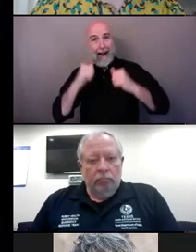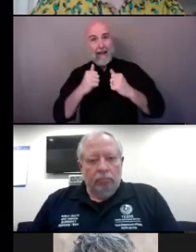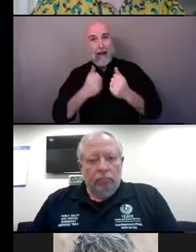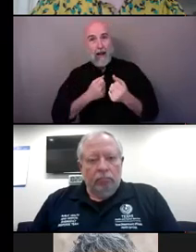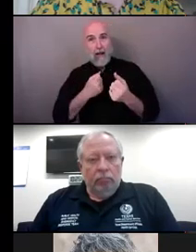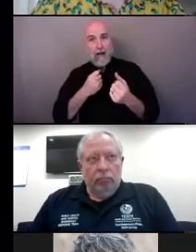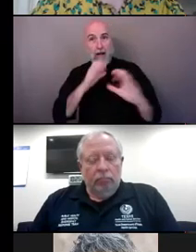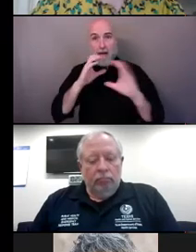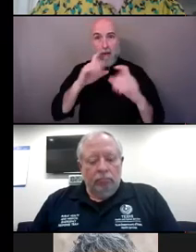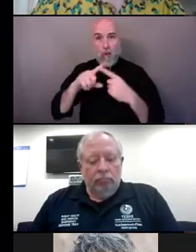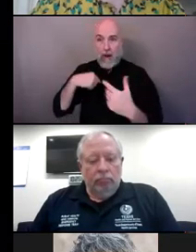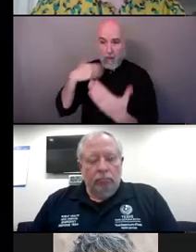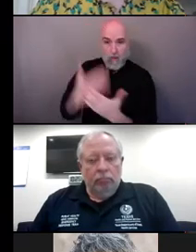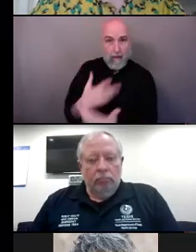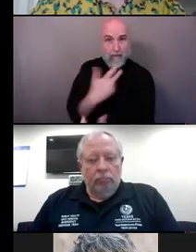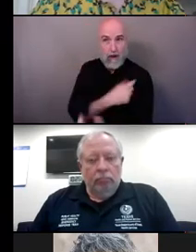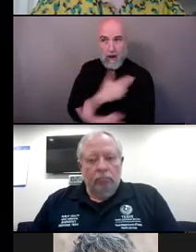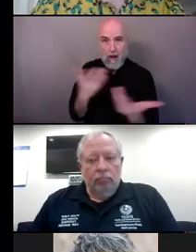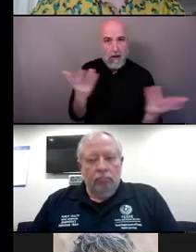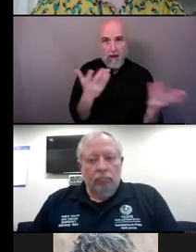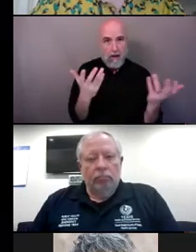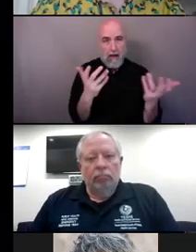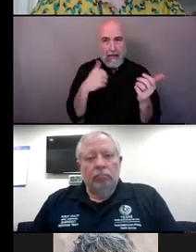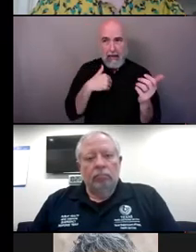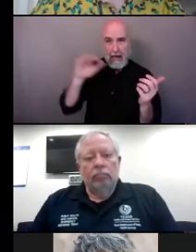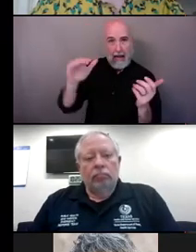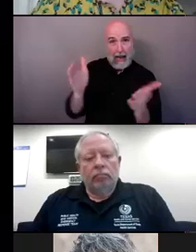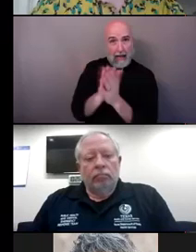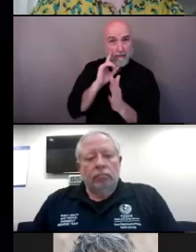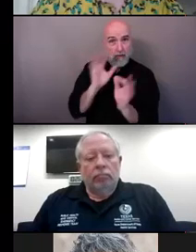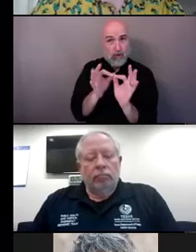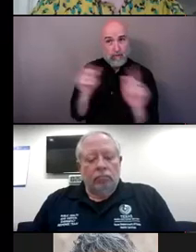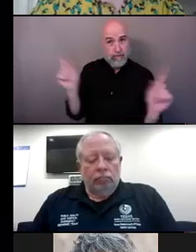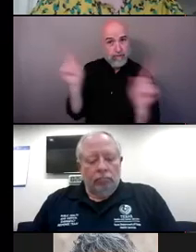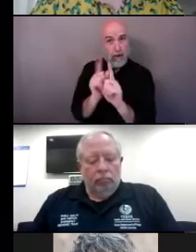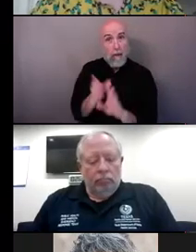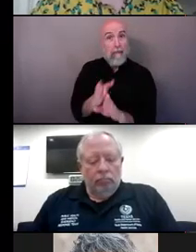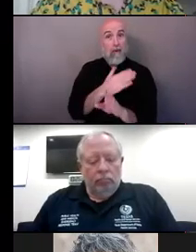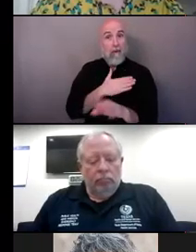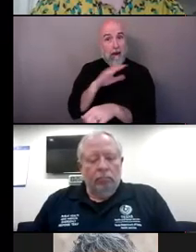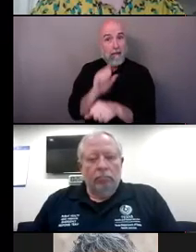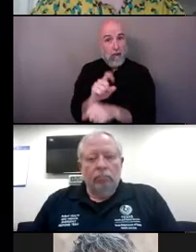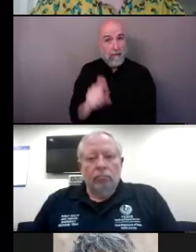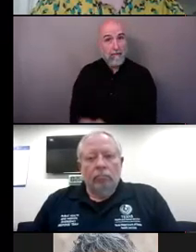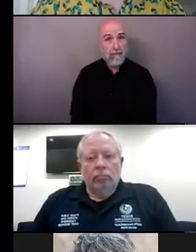I arrive for my shot? Is there a way for me to request an on-site interpreter before my appointment?